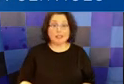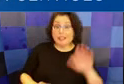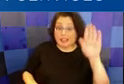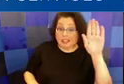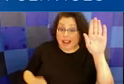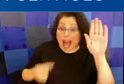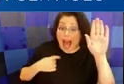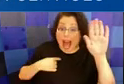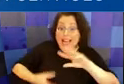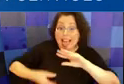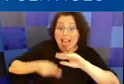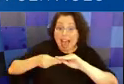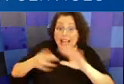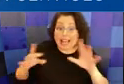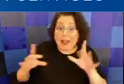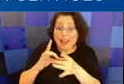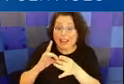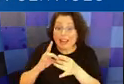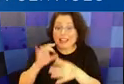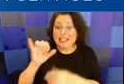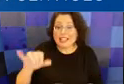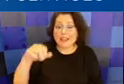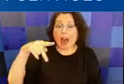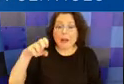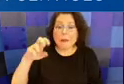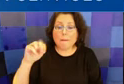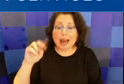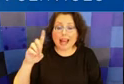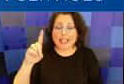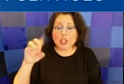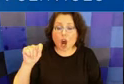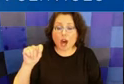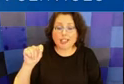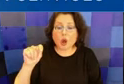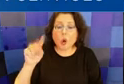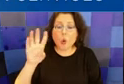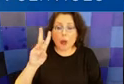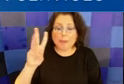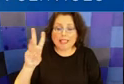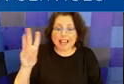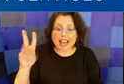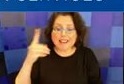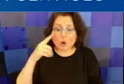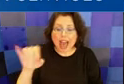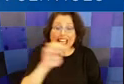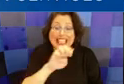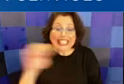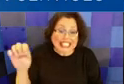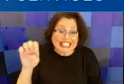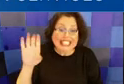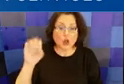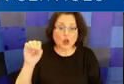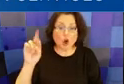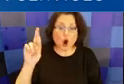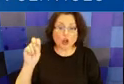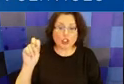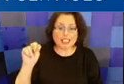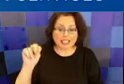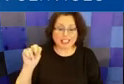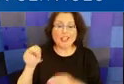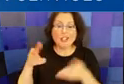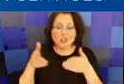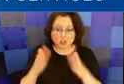the link to the PennDOT website for the East Carson Street Improvement Project in the chat if people want to go and check out